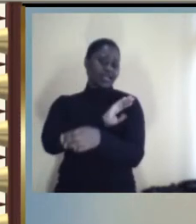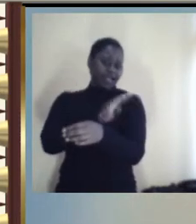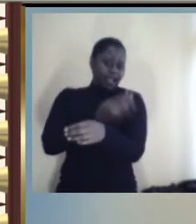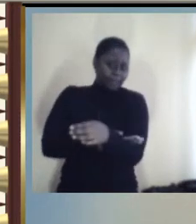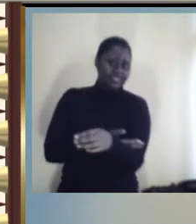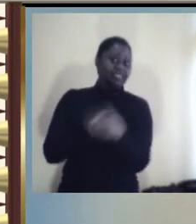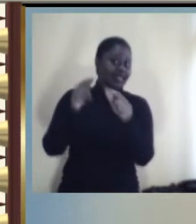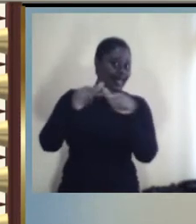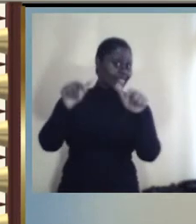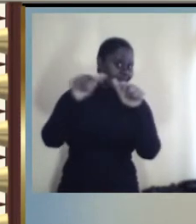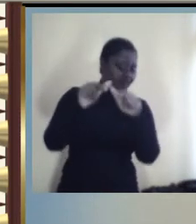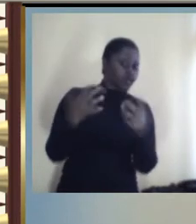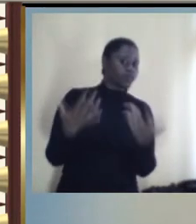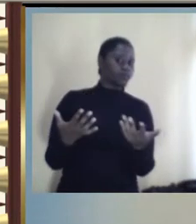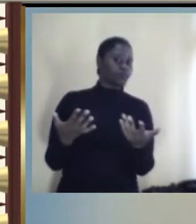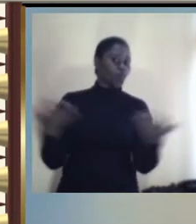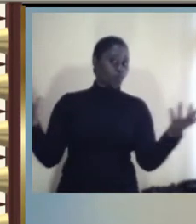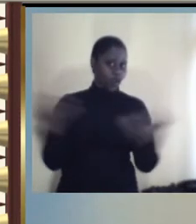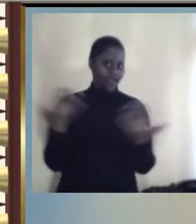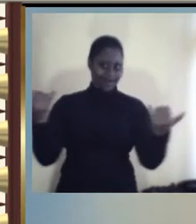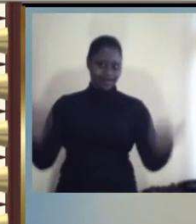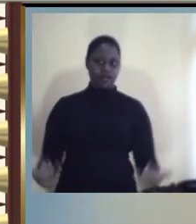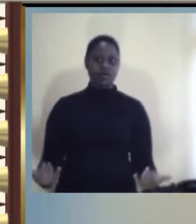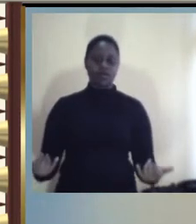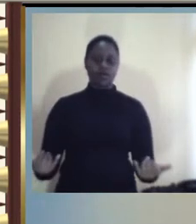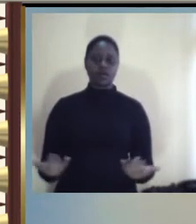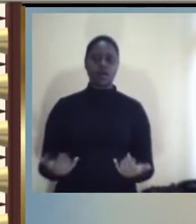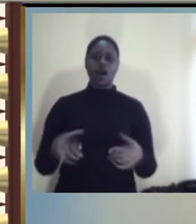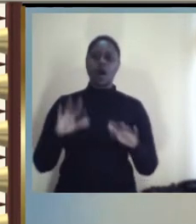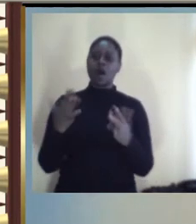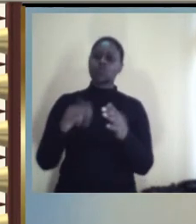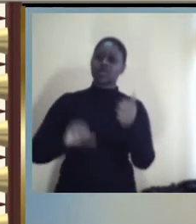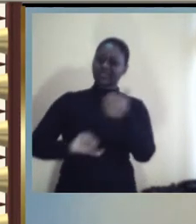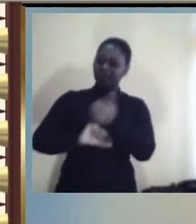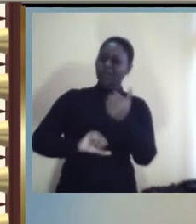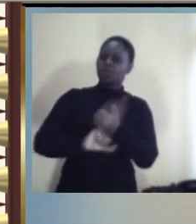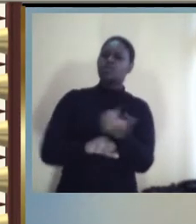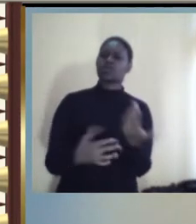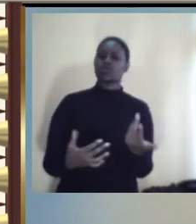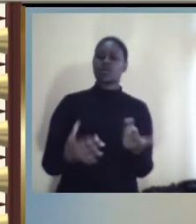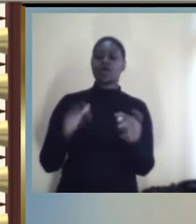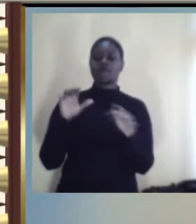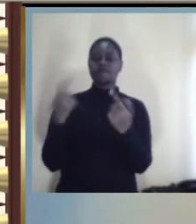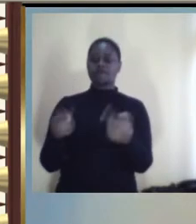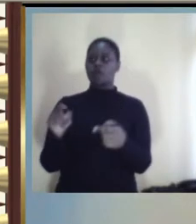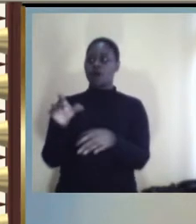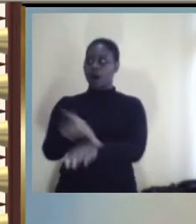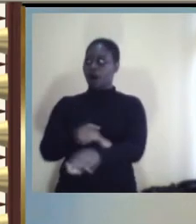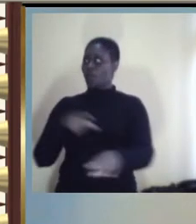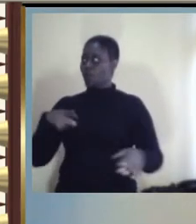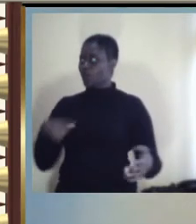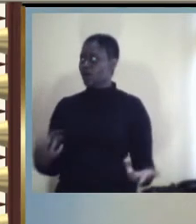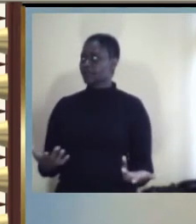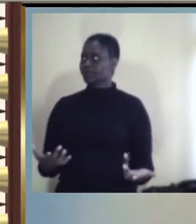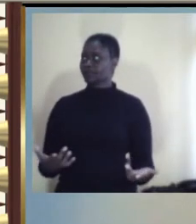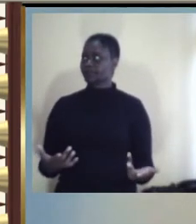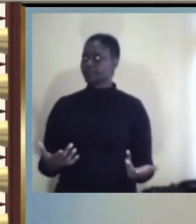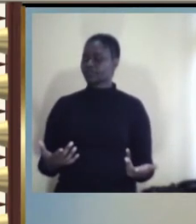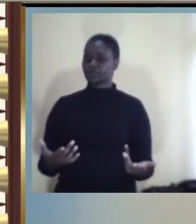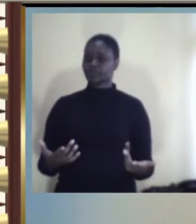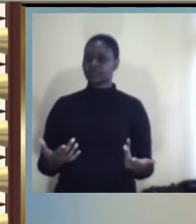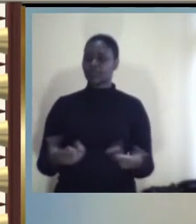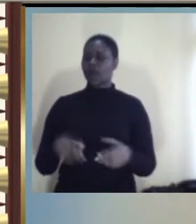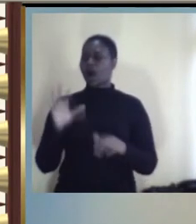level, where are they now, how have they been supported for how long, and how are